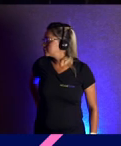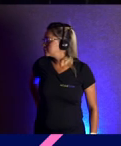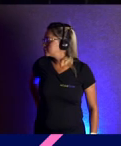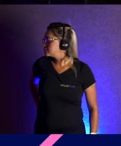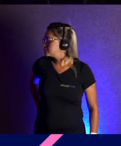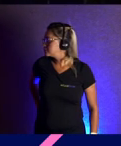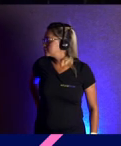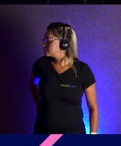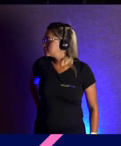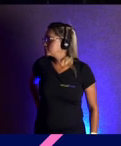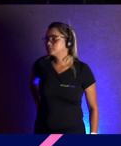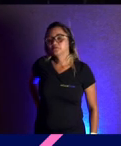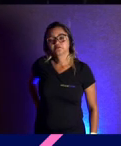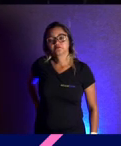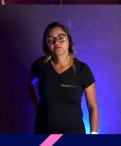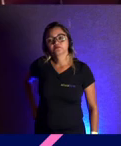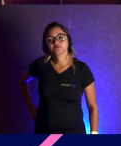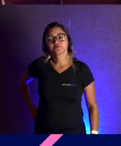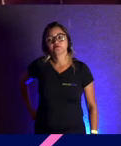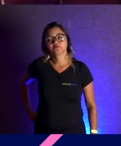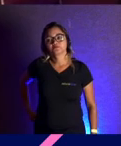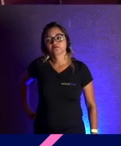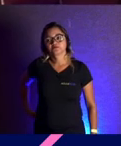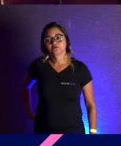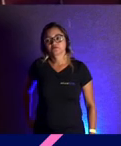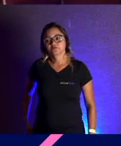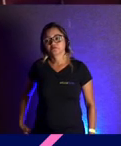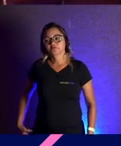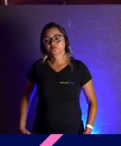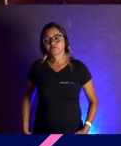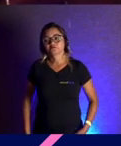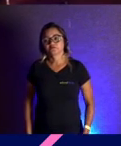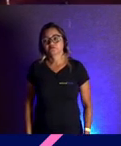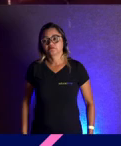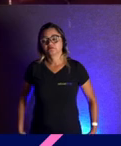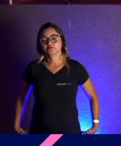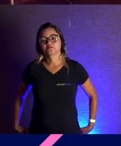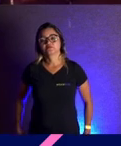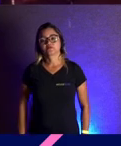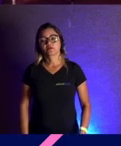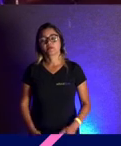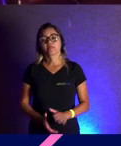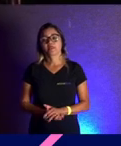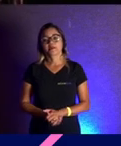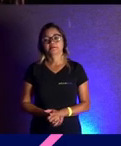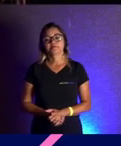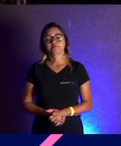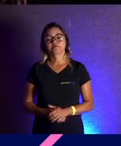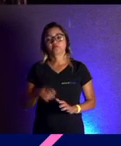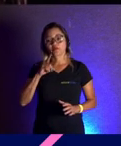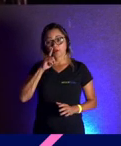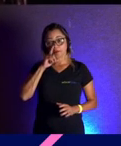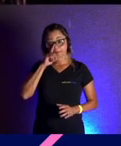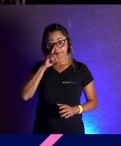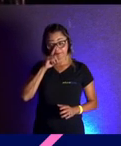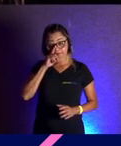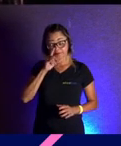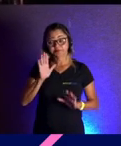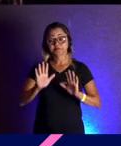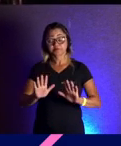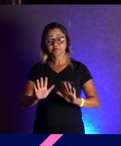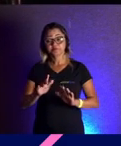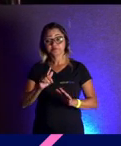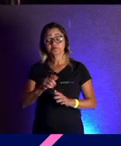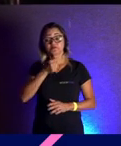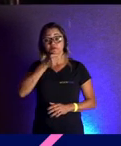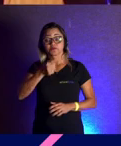Convenient samples from the data journal. Okay. I think they're really dangerous because it's hard to know